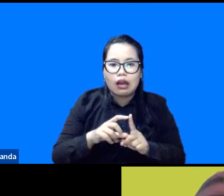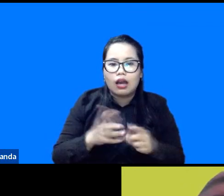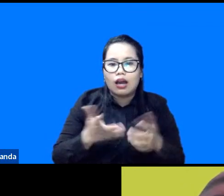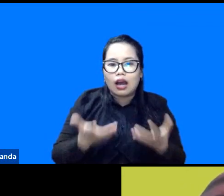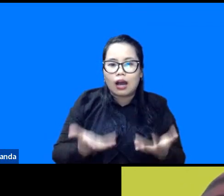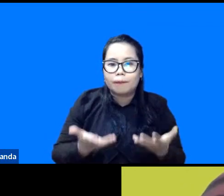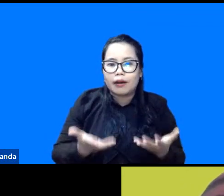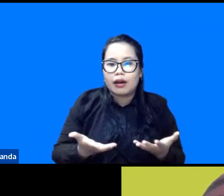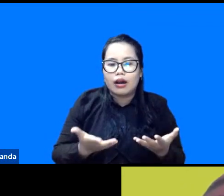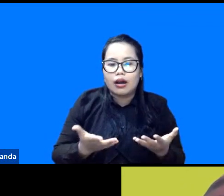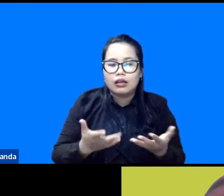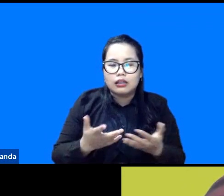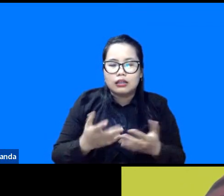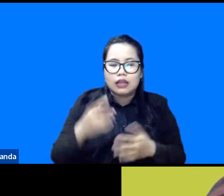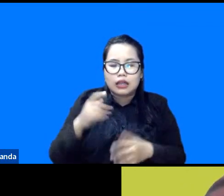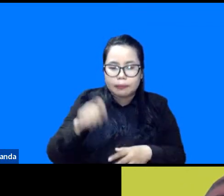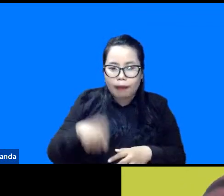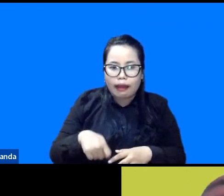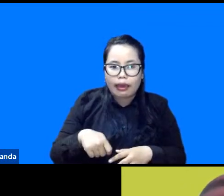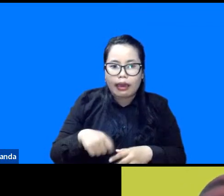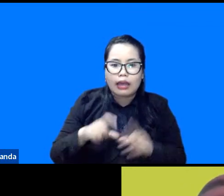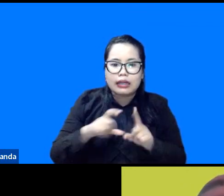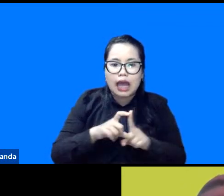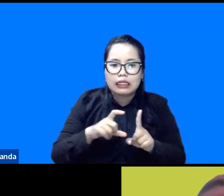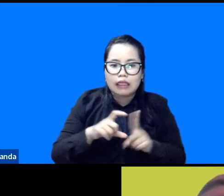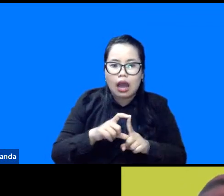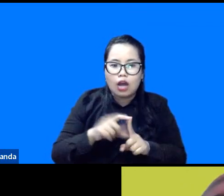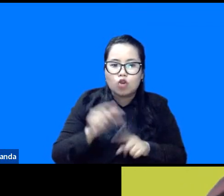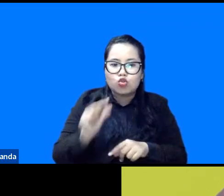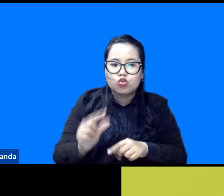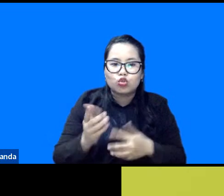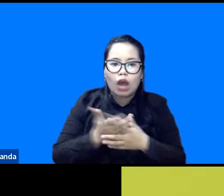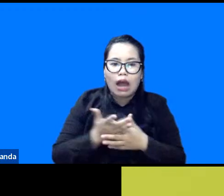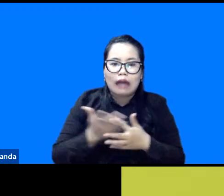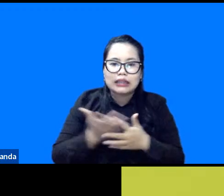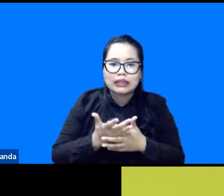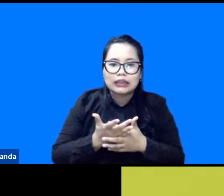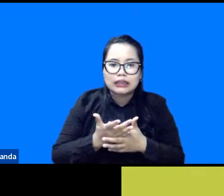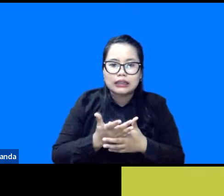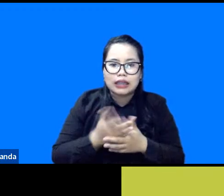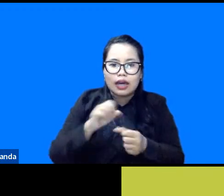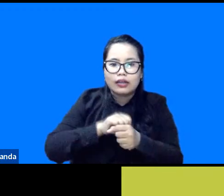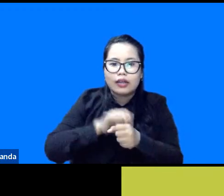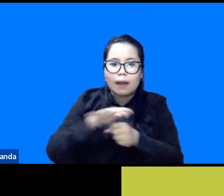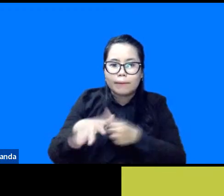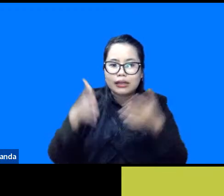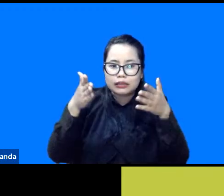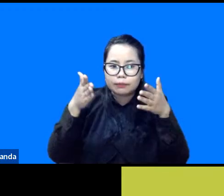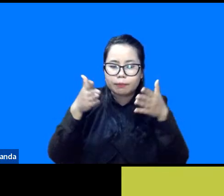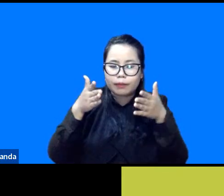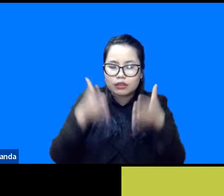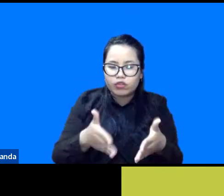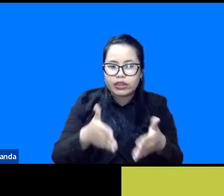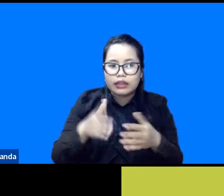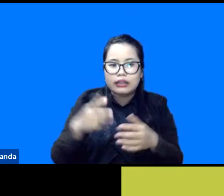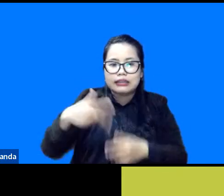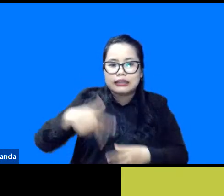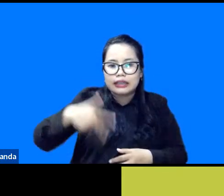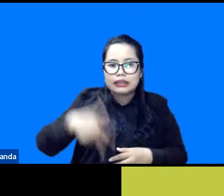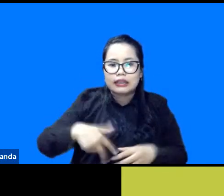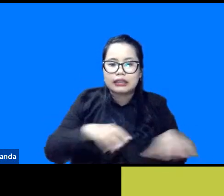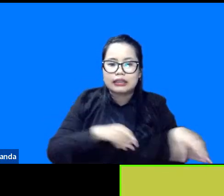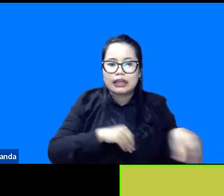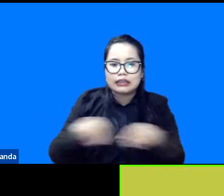in Philippines, to assess the gender-specific impacts of energy transition policies and project? You may proceed,